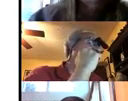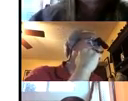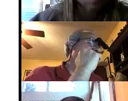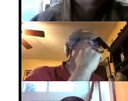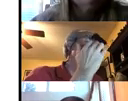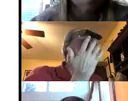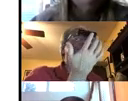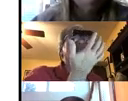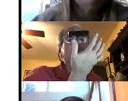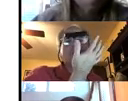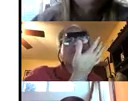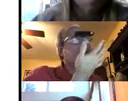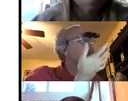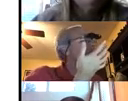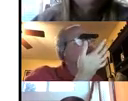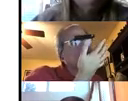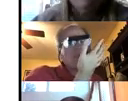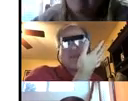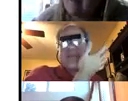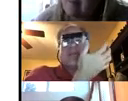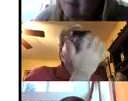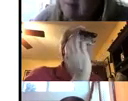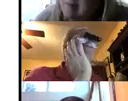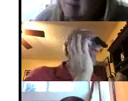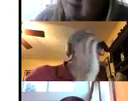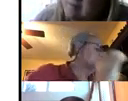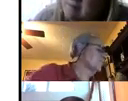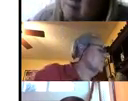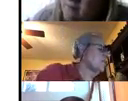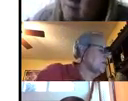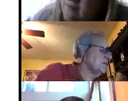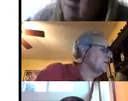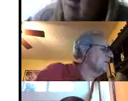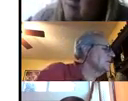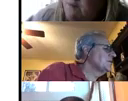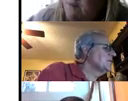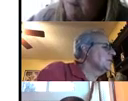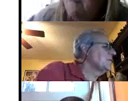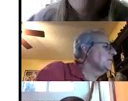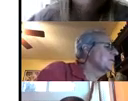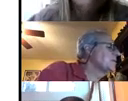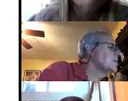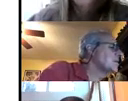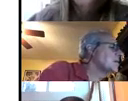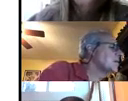disabilities? So again, you're invited to share either out loud or in the chat.